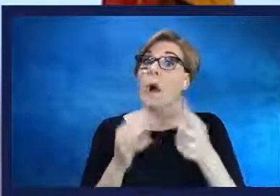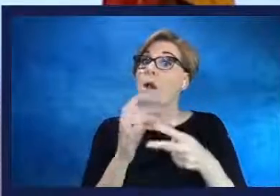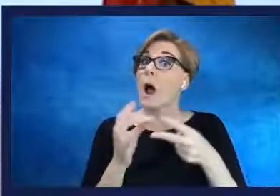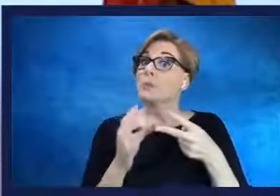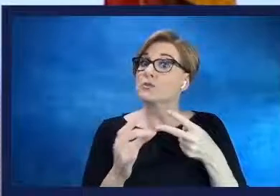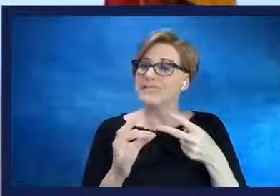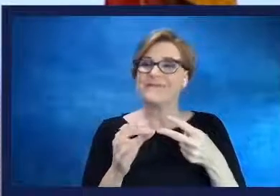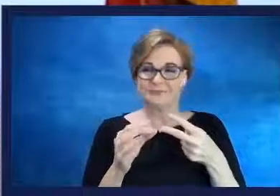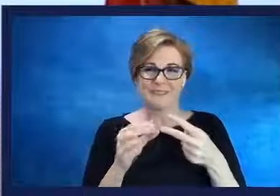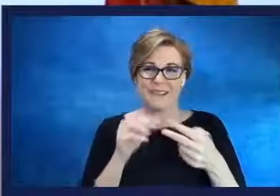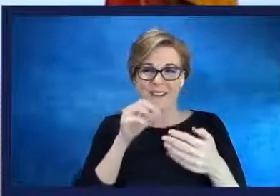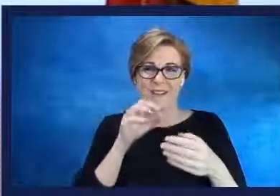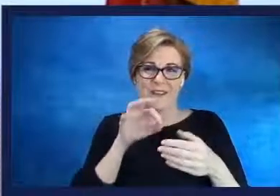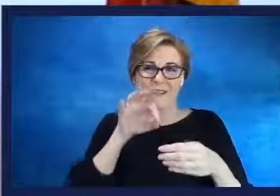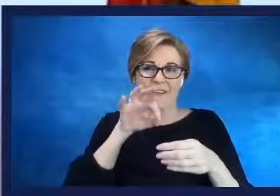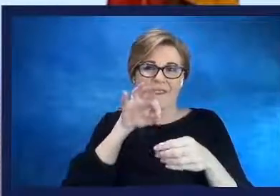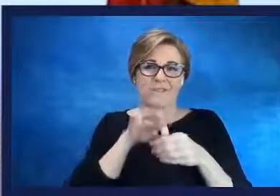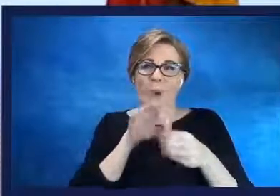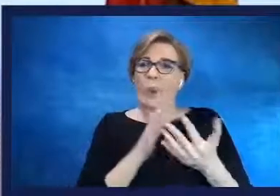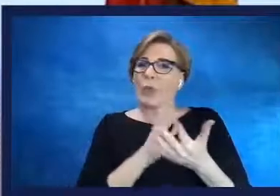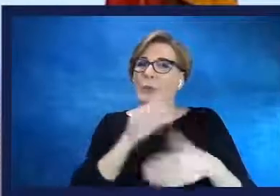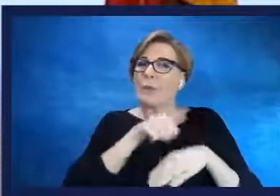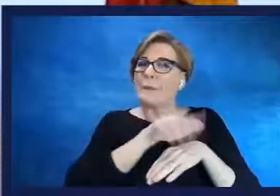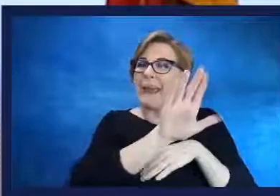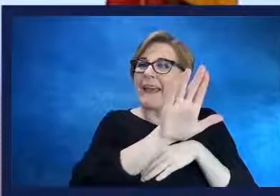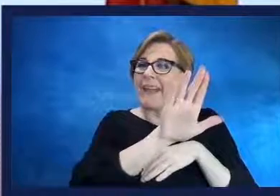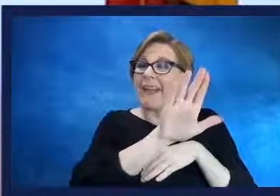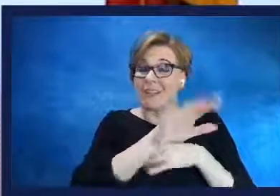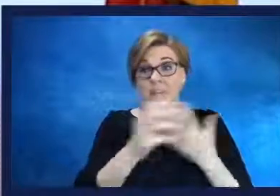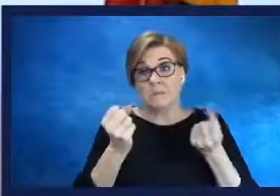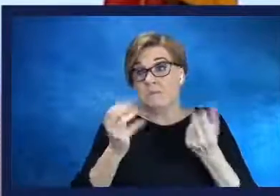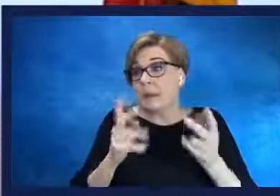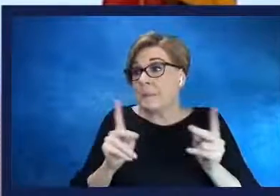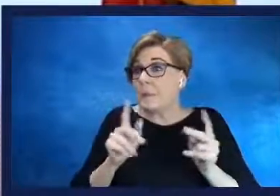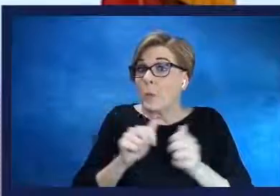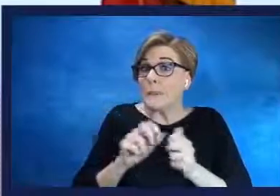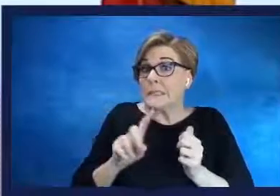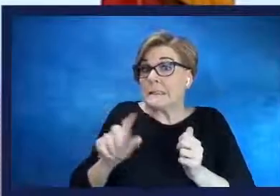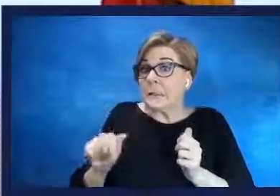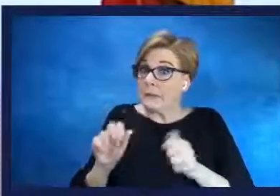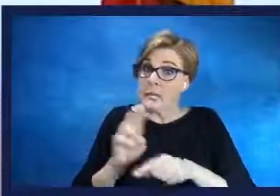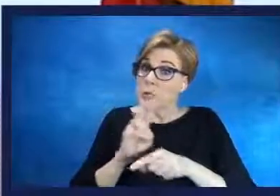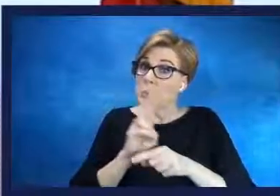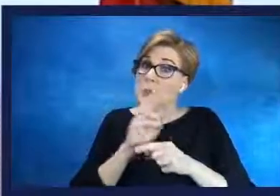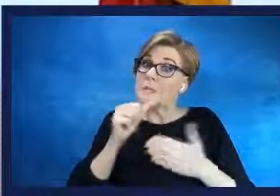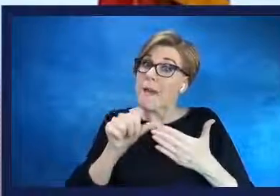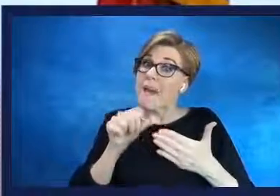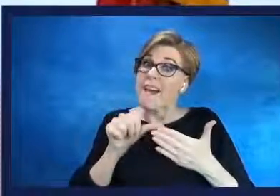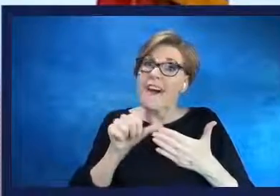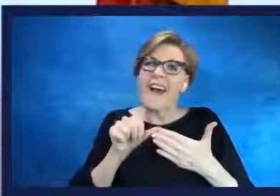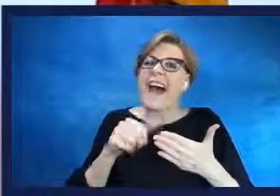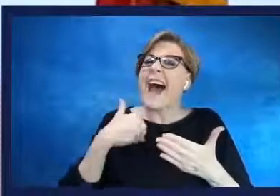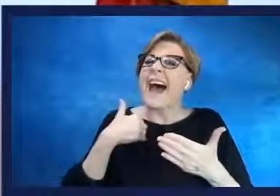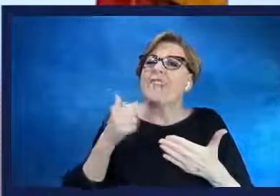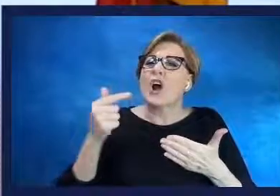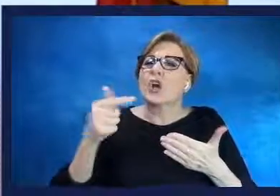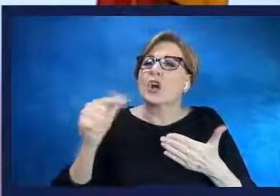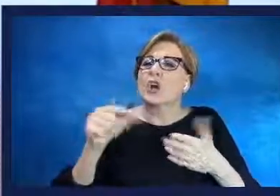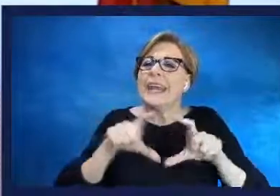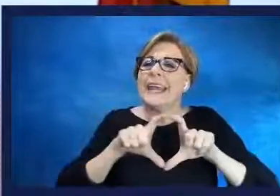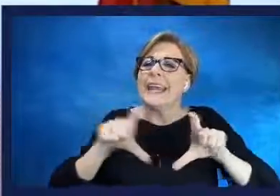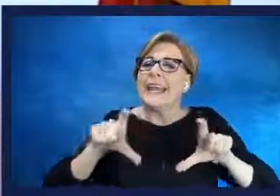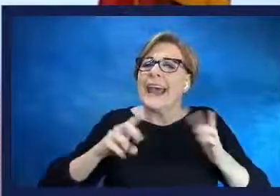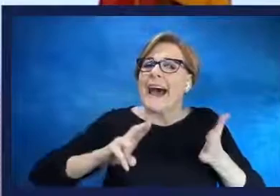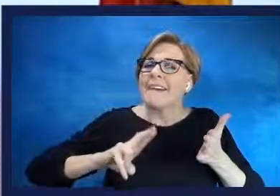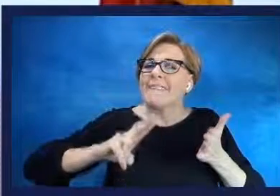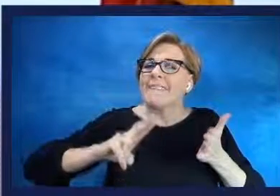an accessibility issue or disability issue utilize the mail ballot, which I'm holding in front of me, the green affidavit, carrier envelope. And why I